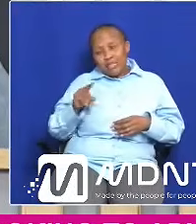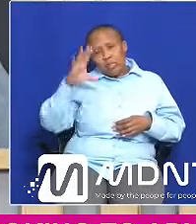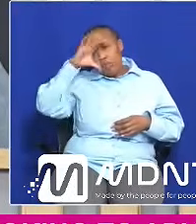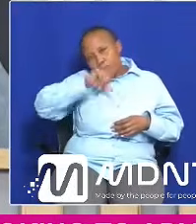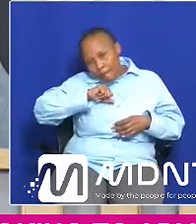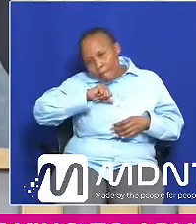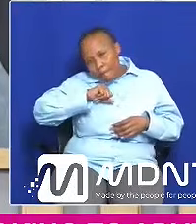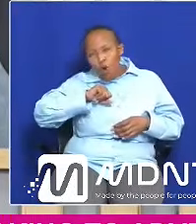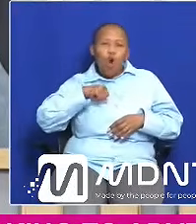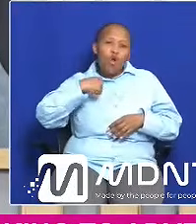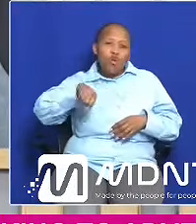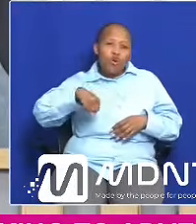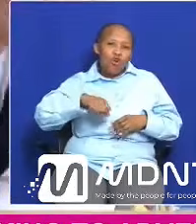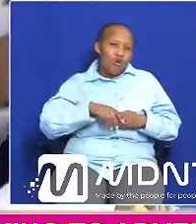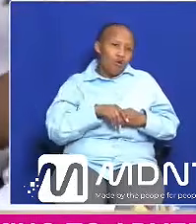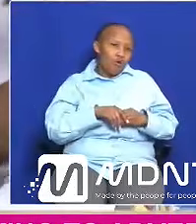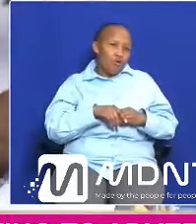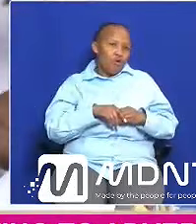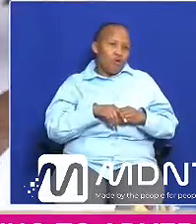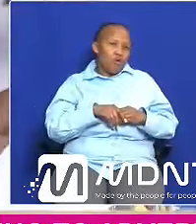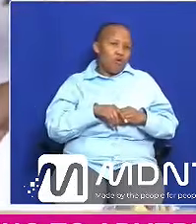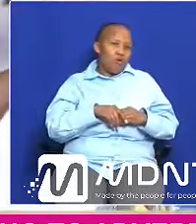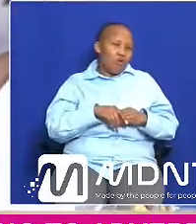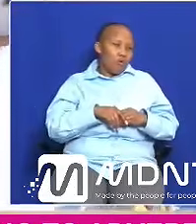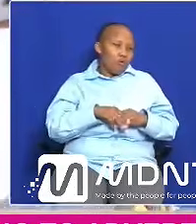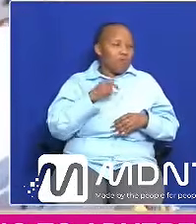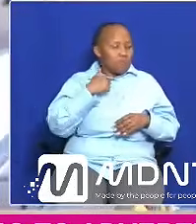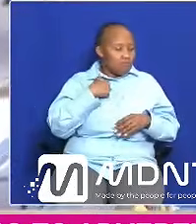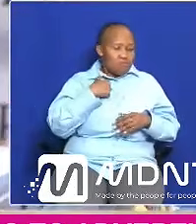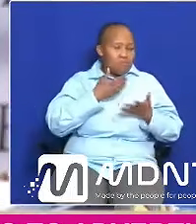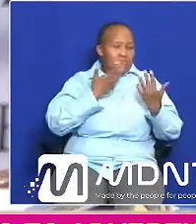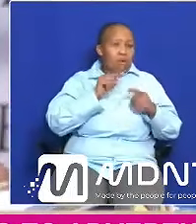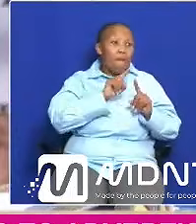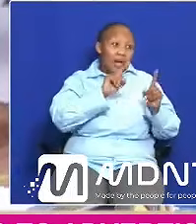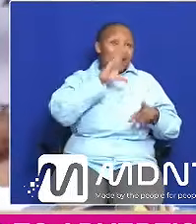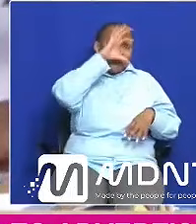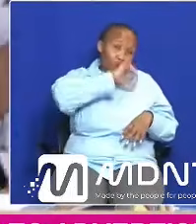assume. Now, okay, well, we'll leave it there because